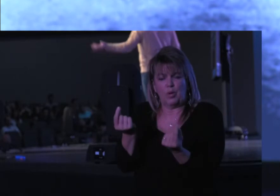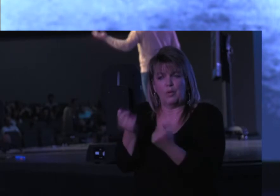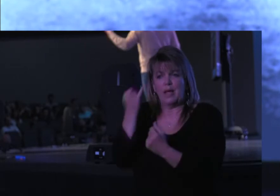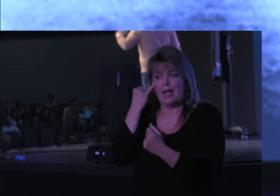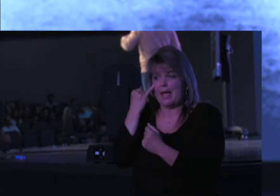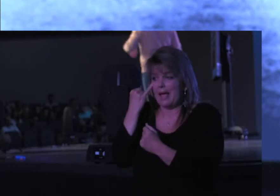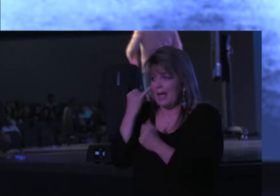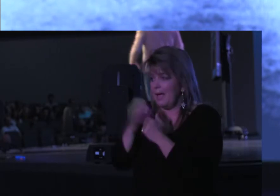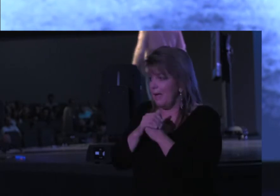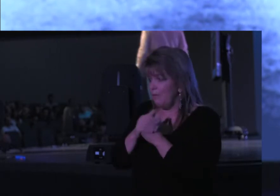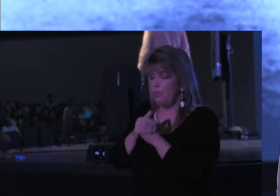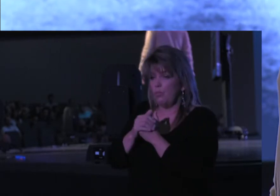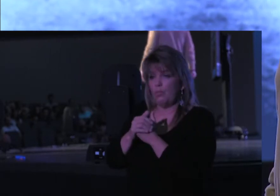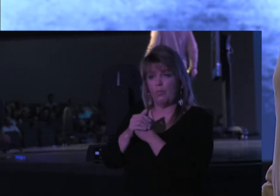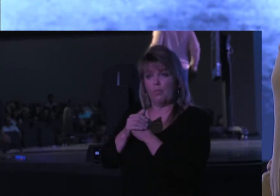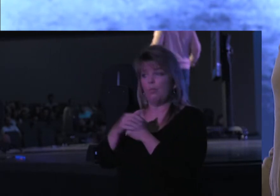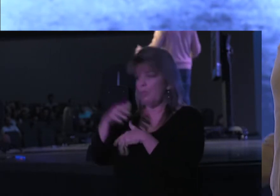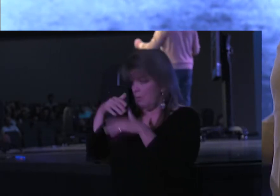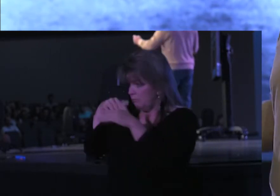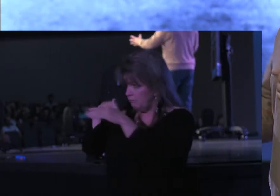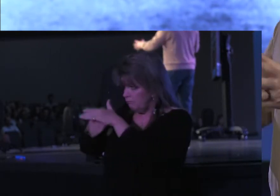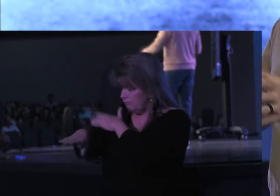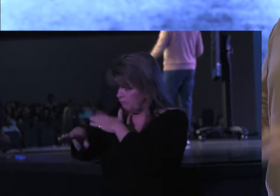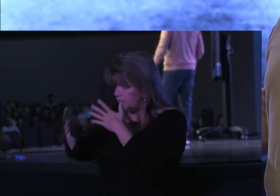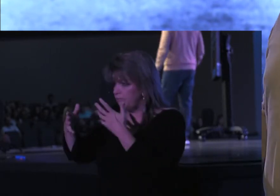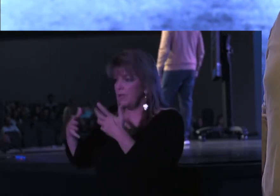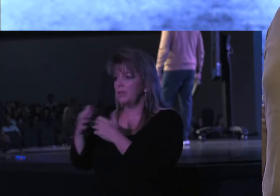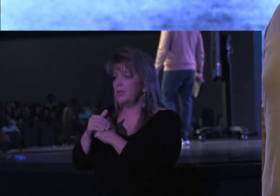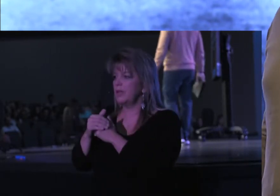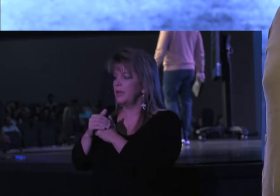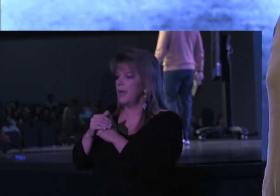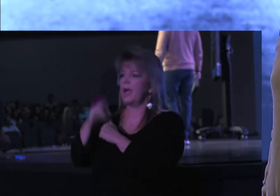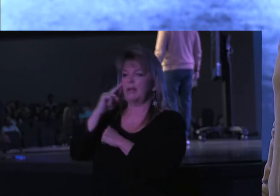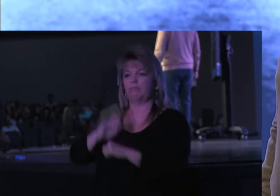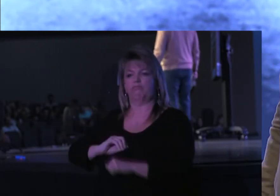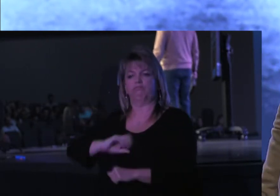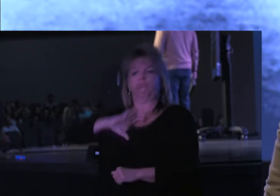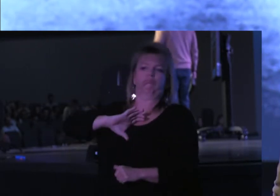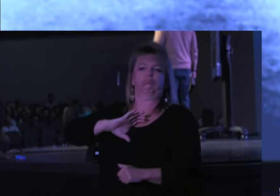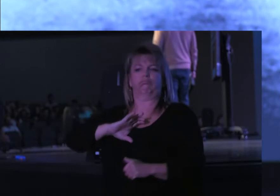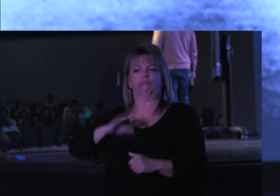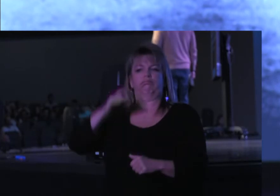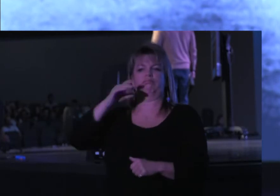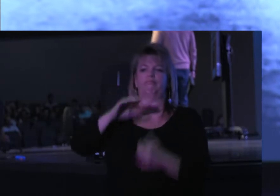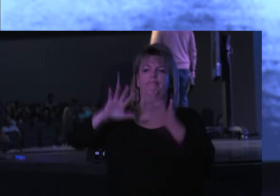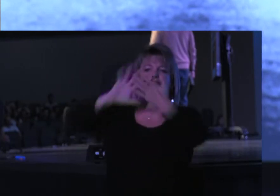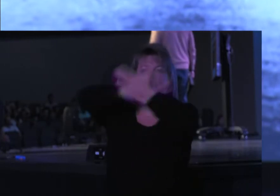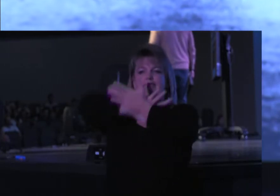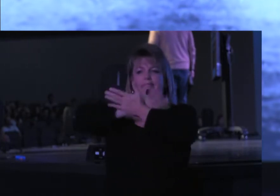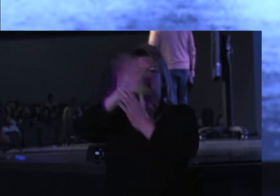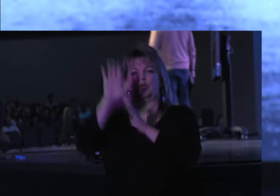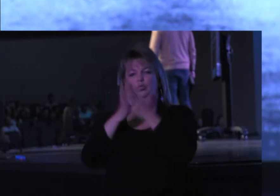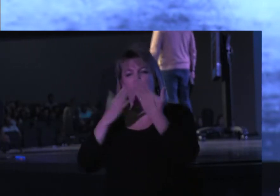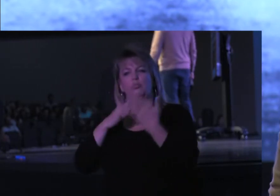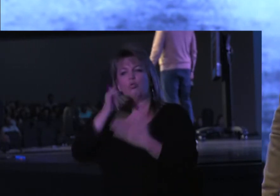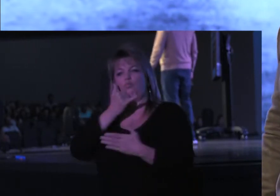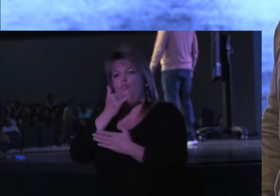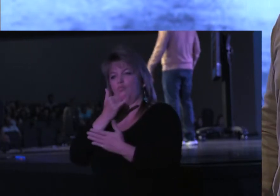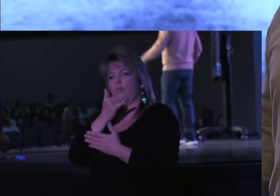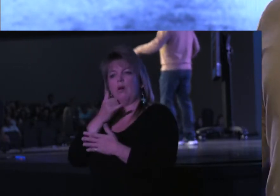we file you in and pump you full of superficial scripture wrongly applied to your